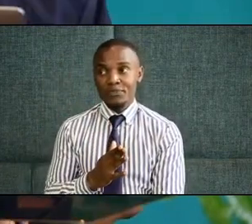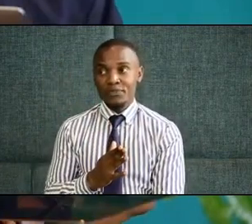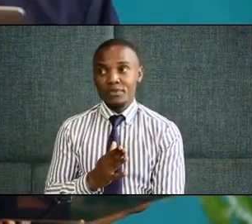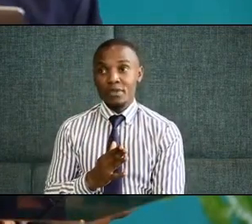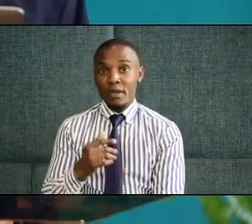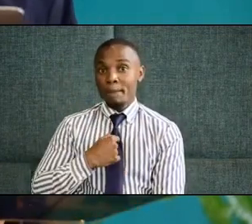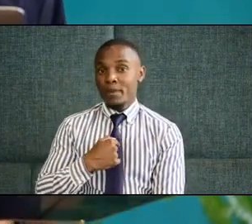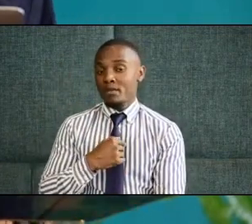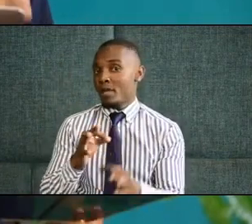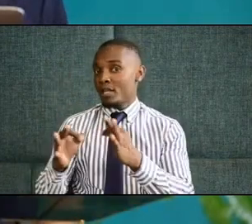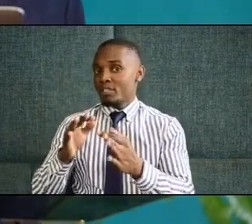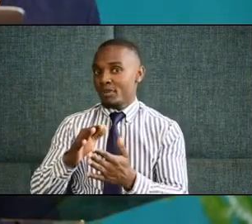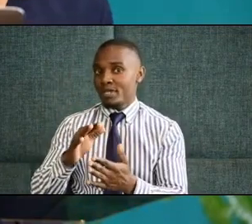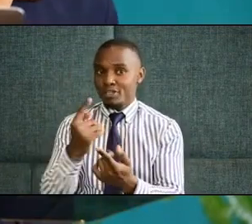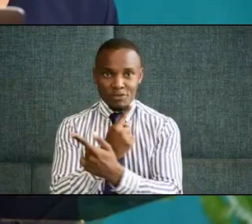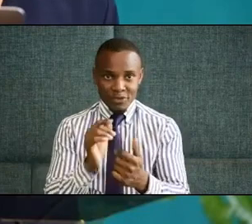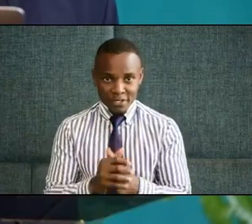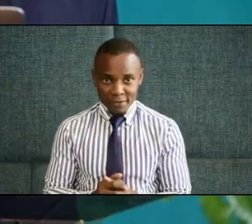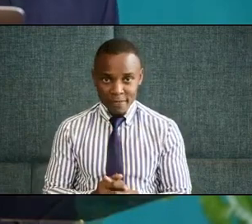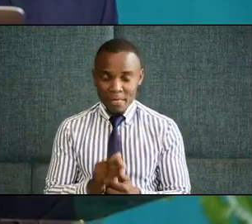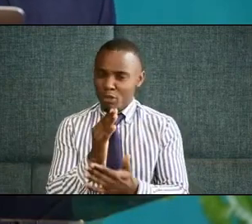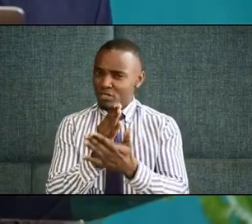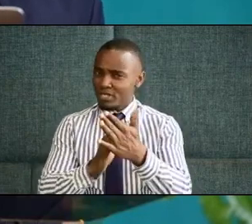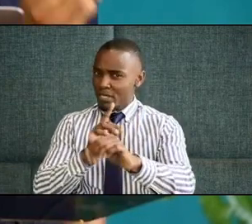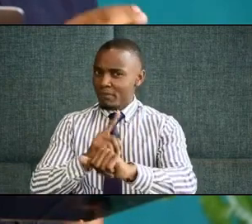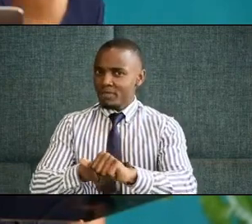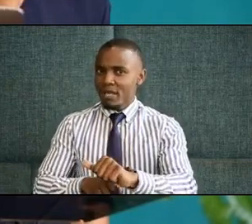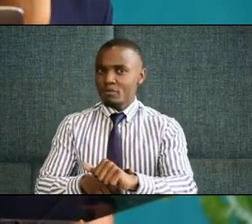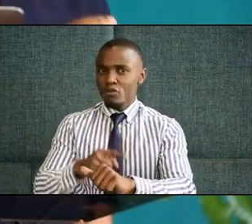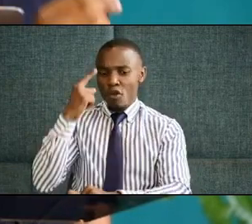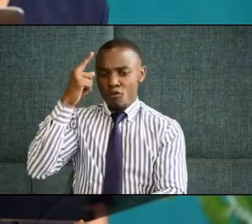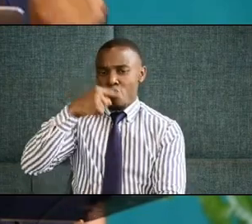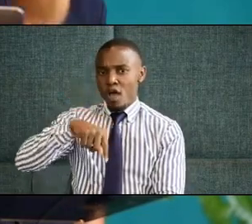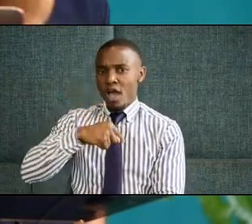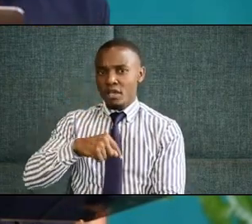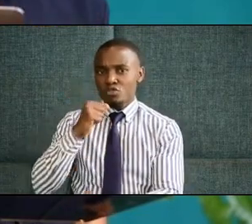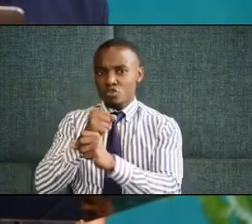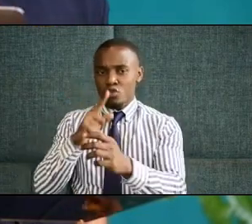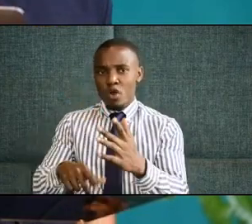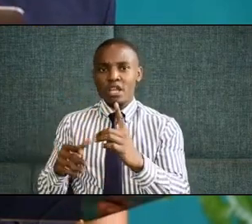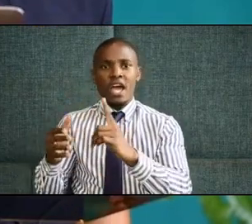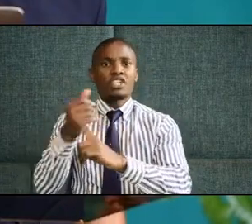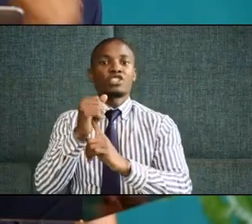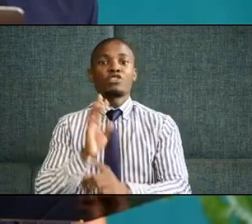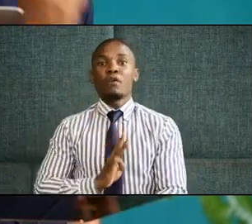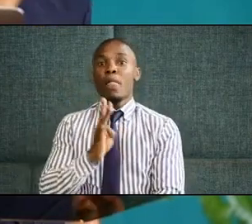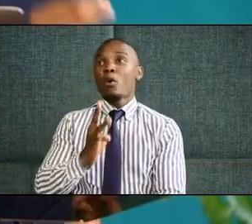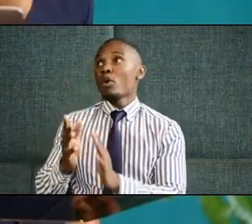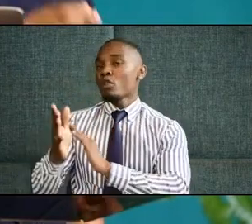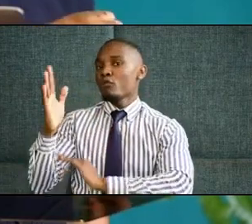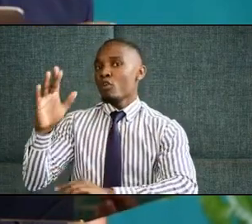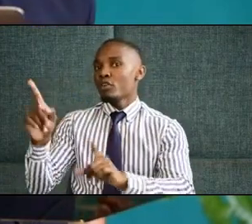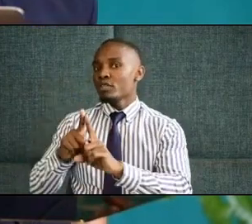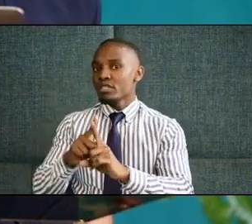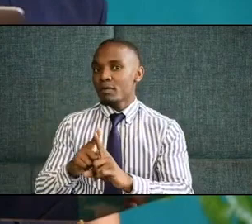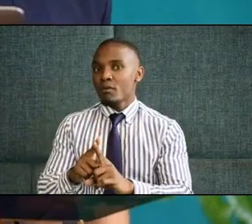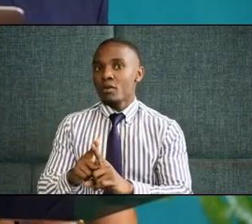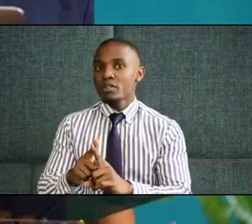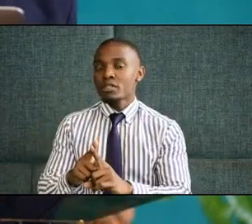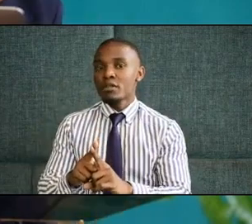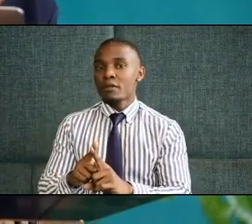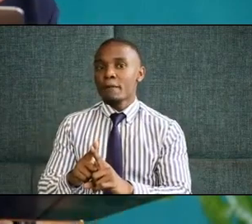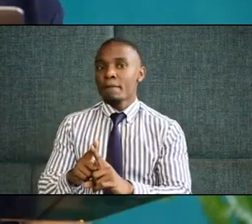Let me say differently. Sometimes, for us to fulfill God's will and God's purpose for our